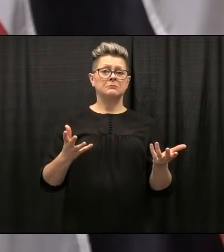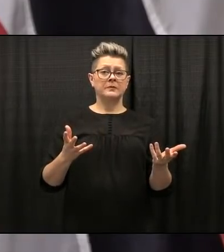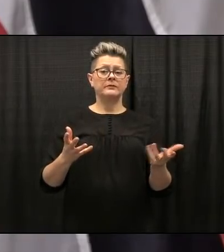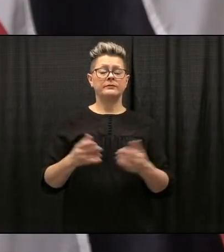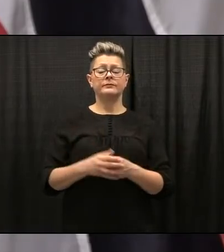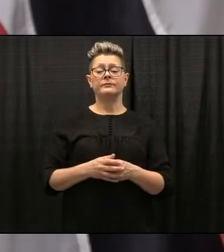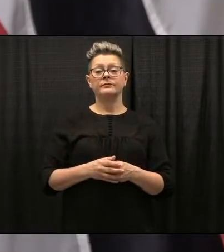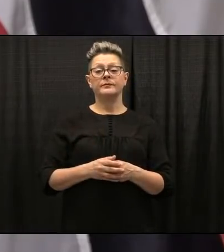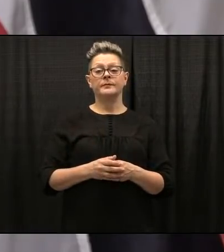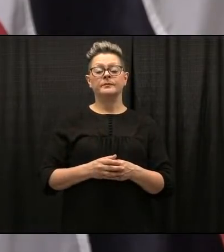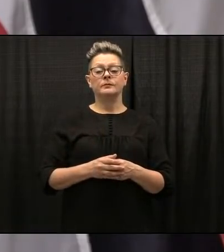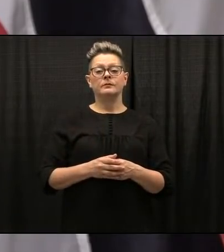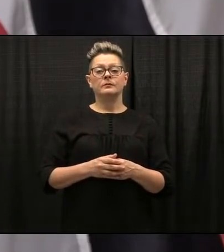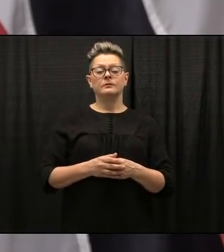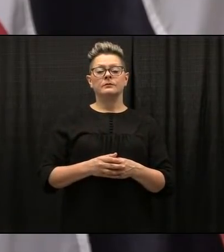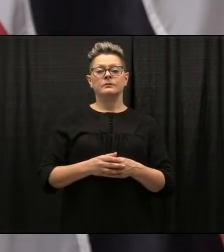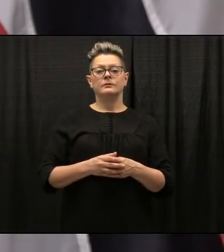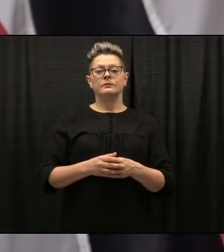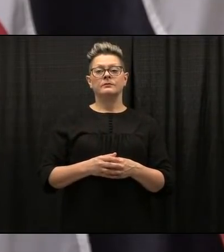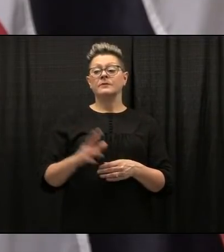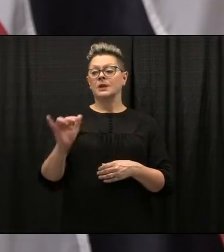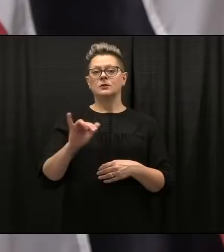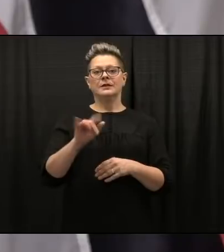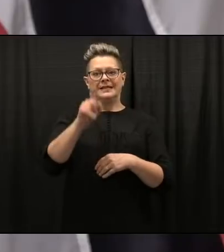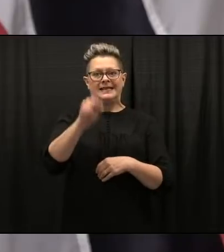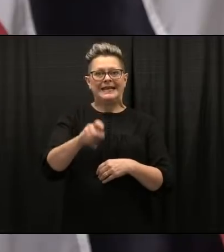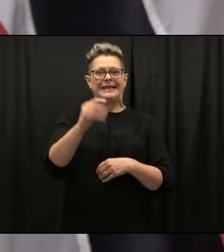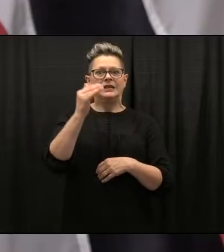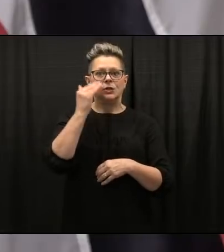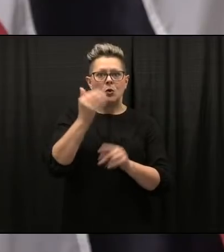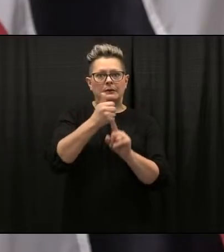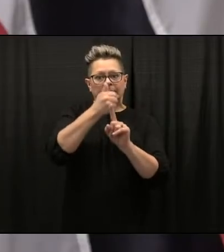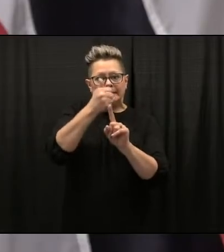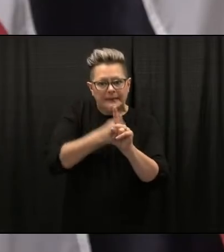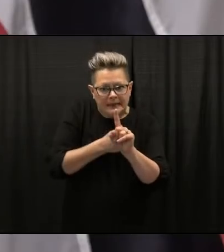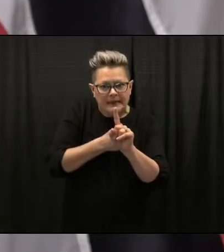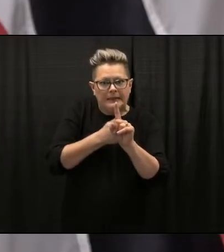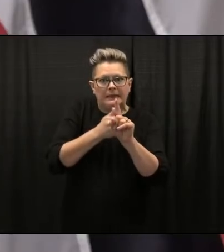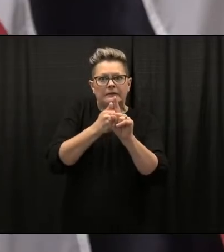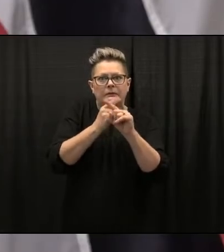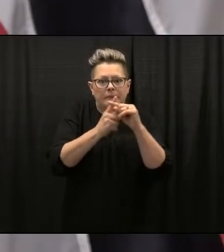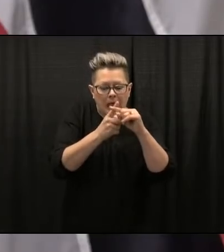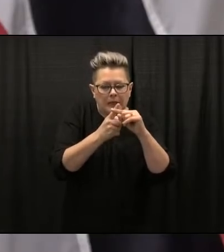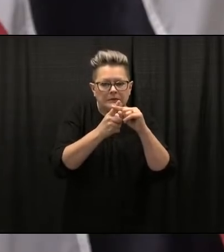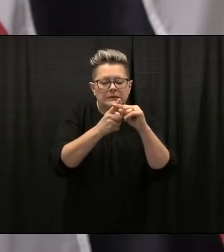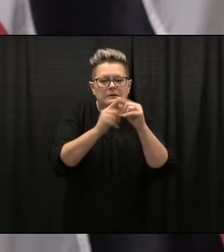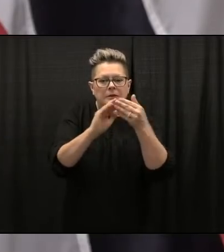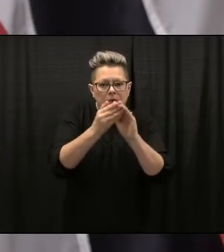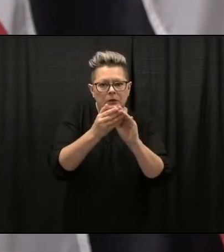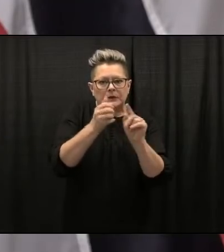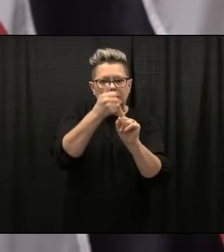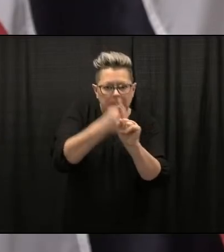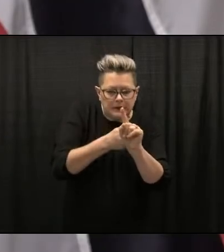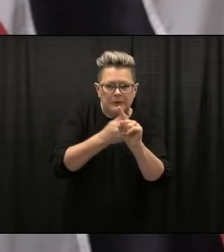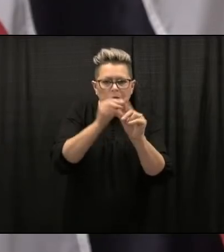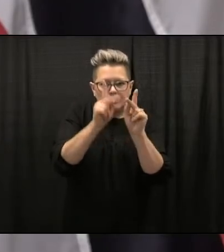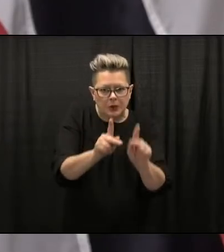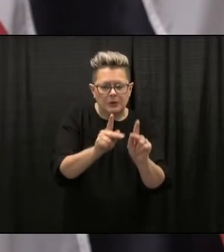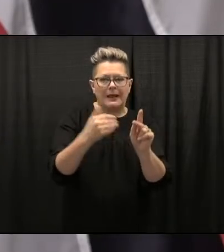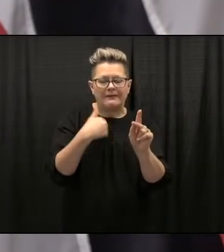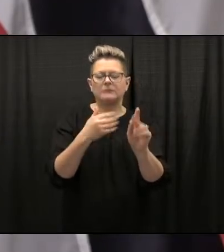greatest degree. We also, we don't need to know about every single case in the community to know how much is circulating. We know that there is